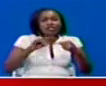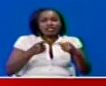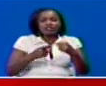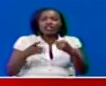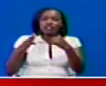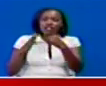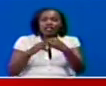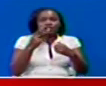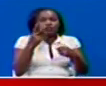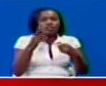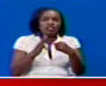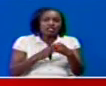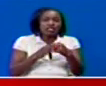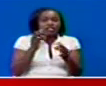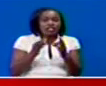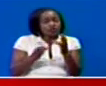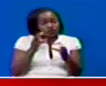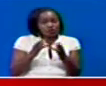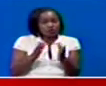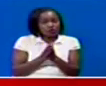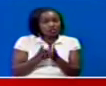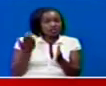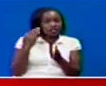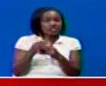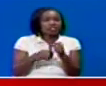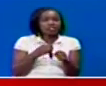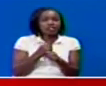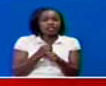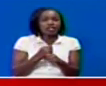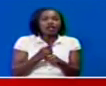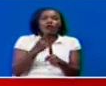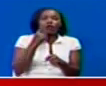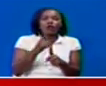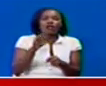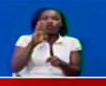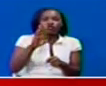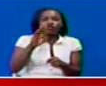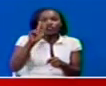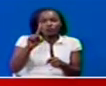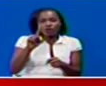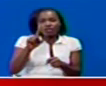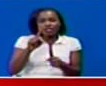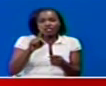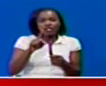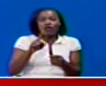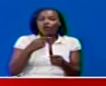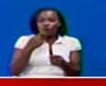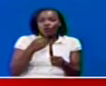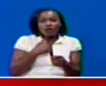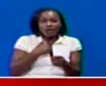88,929. If you compare that with last year, the 141 students who scored a straight